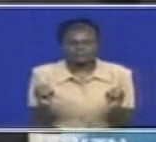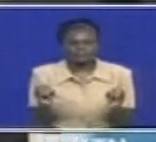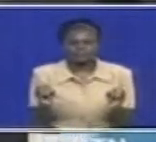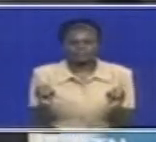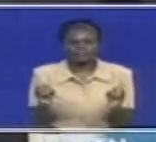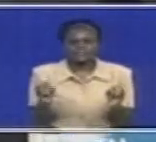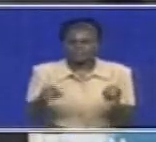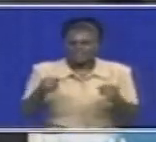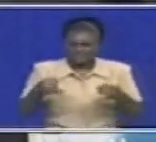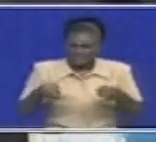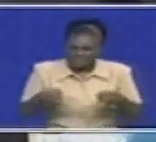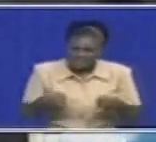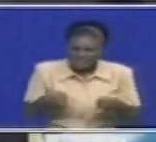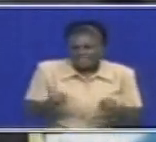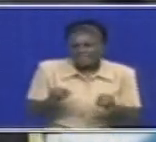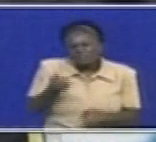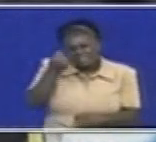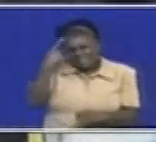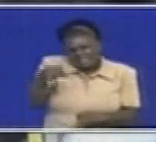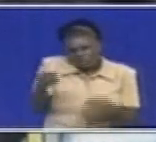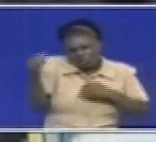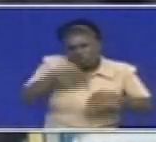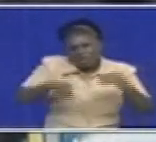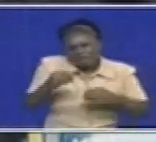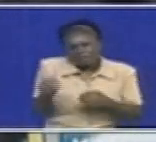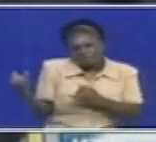In a bid to understand what may have contributed to this